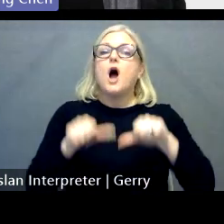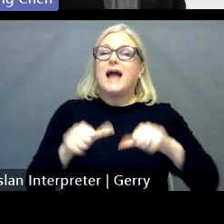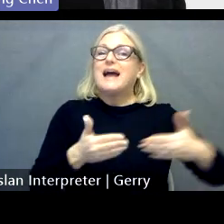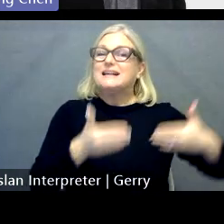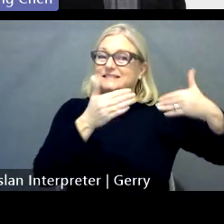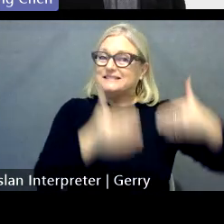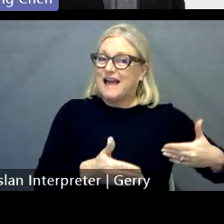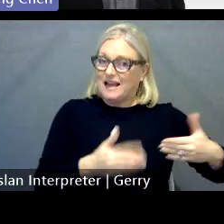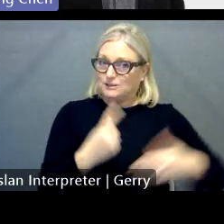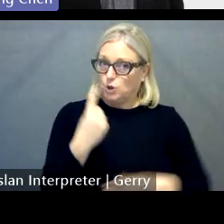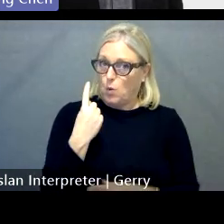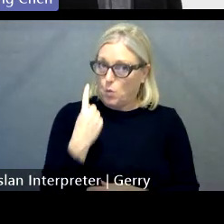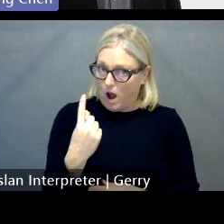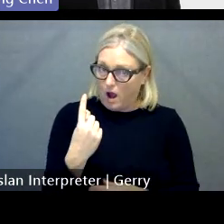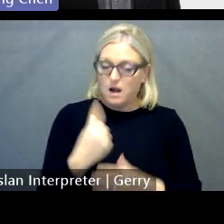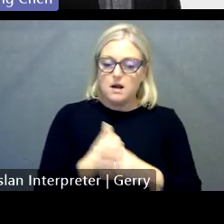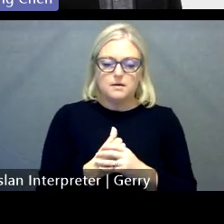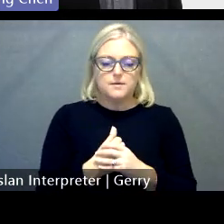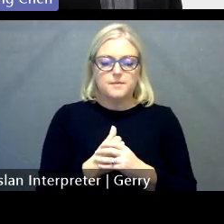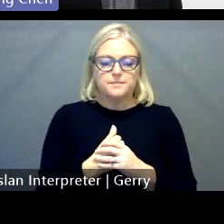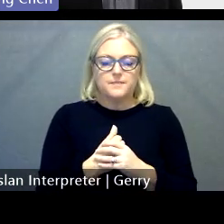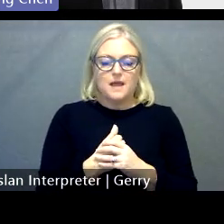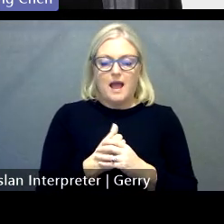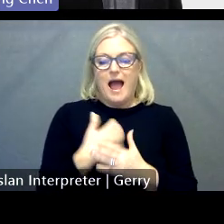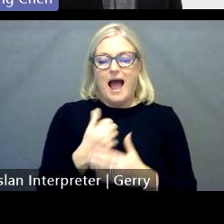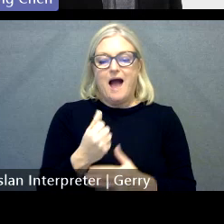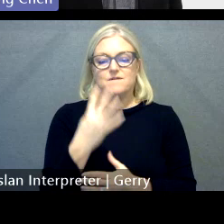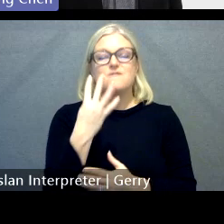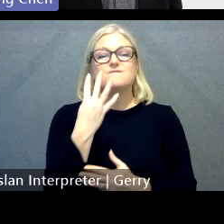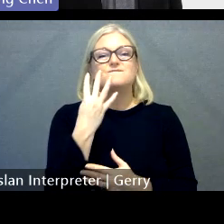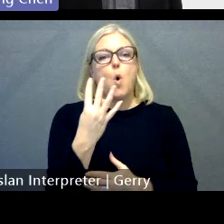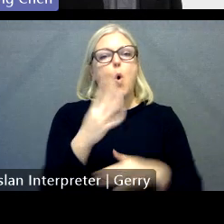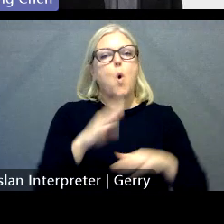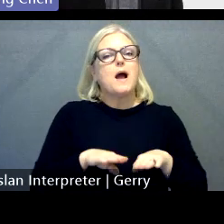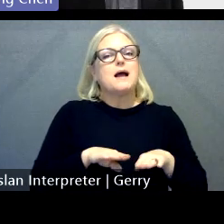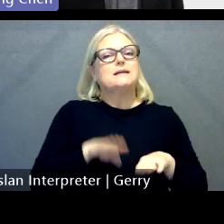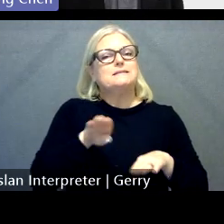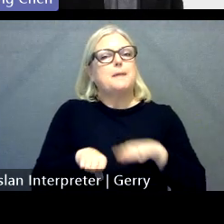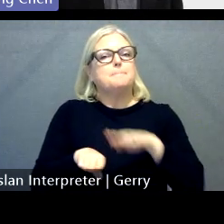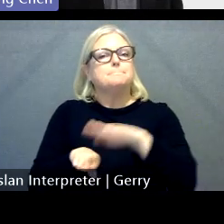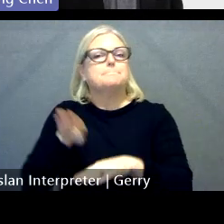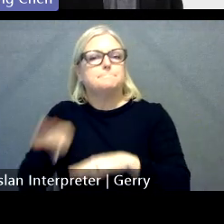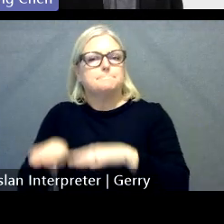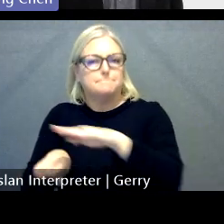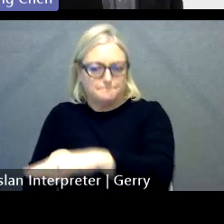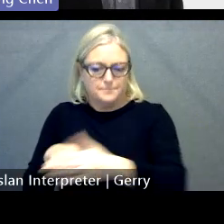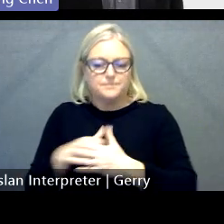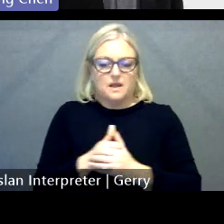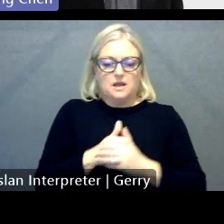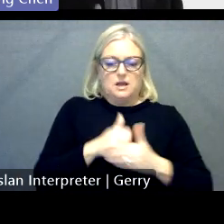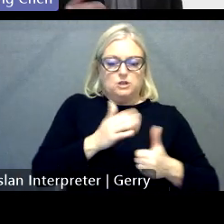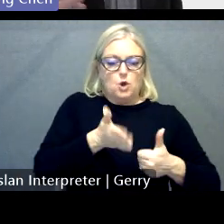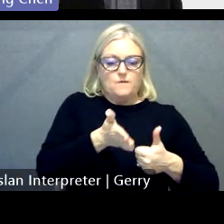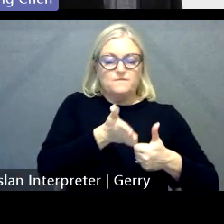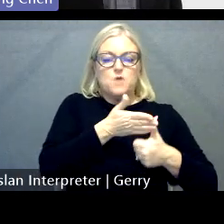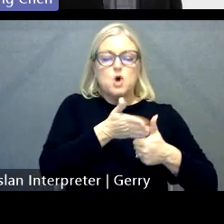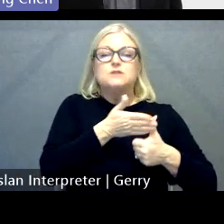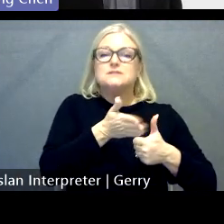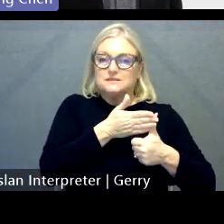questionnaire, we have go through 4 key steps. In the first step, we went back to the NDRS short form questionnaire